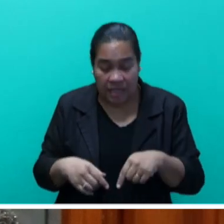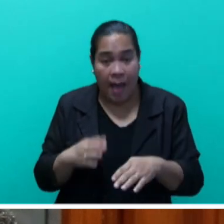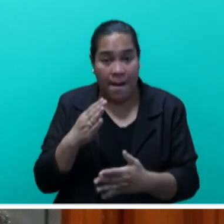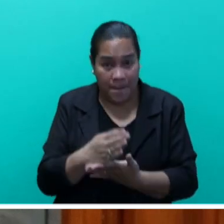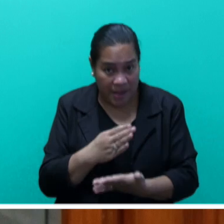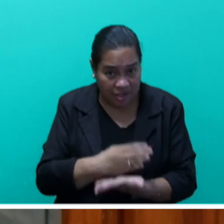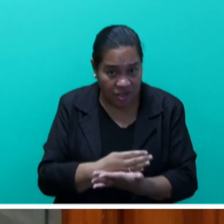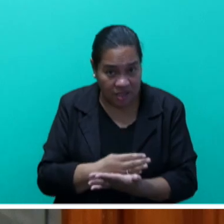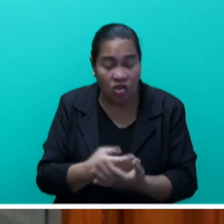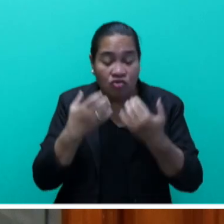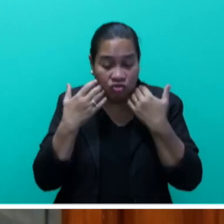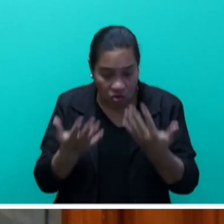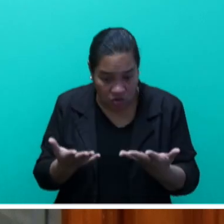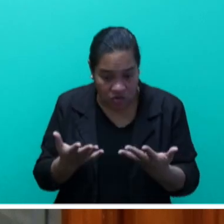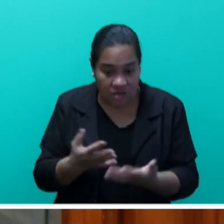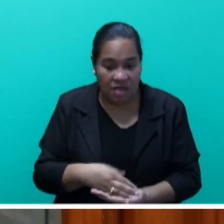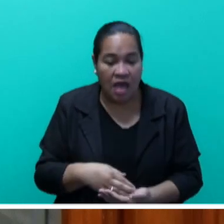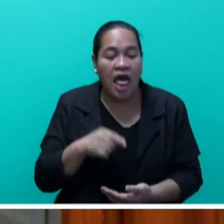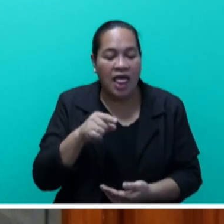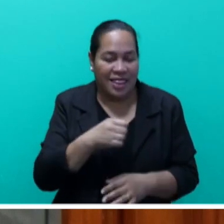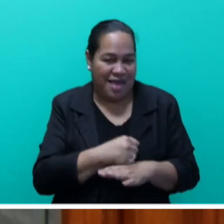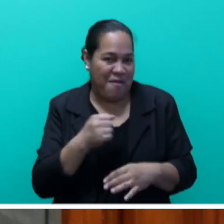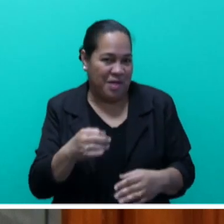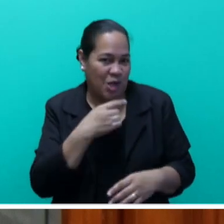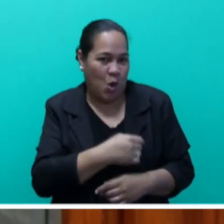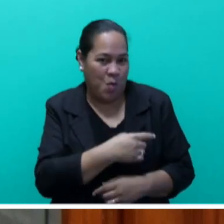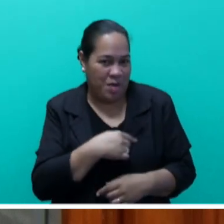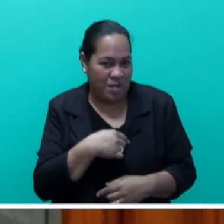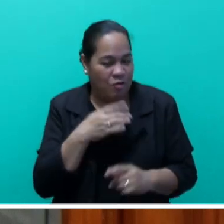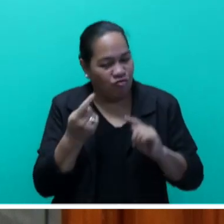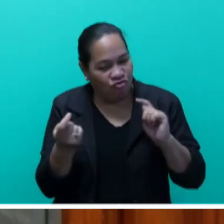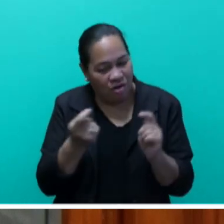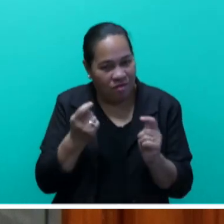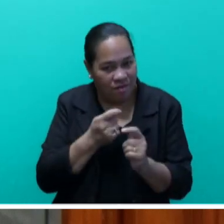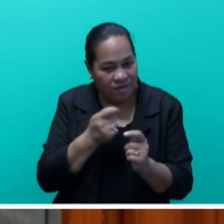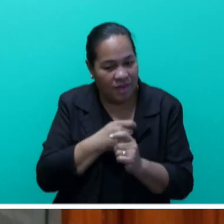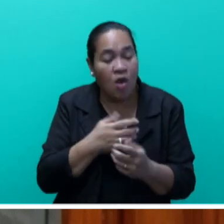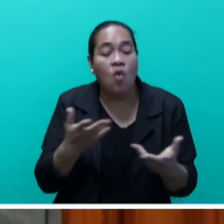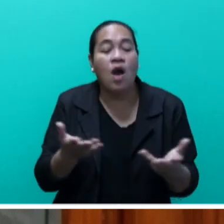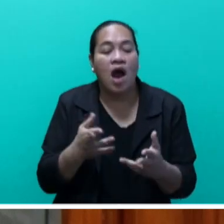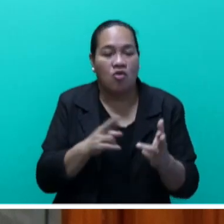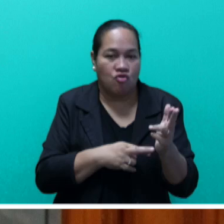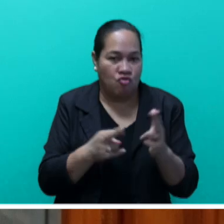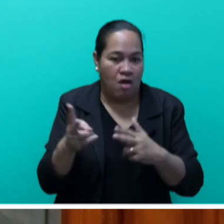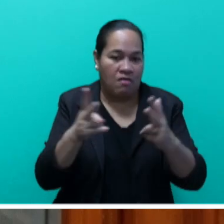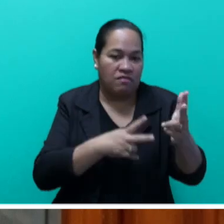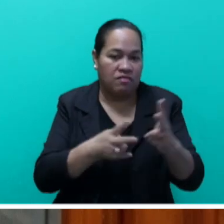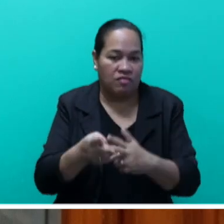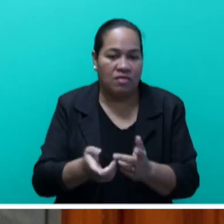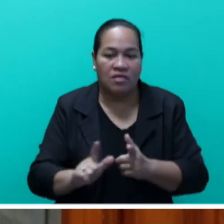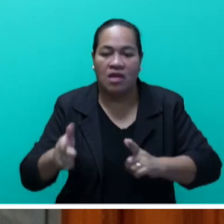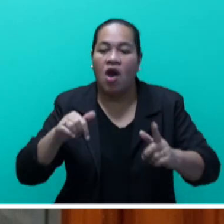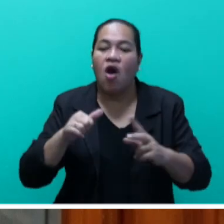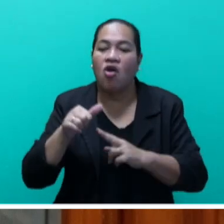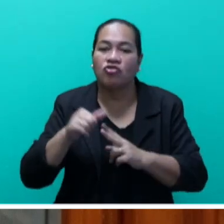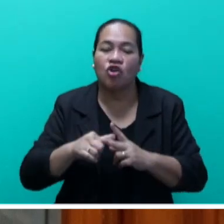2024-2025 budget reflects the government's commitment to a transforming change in rural and maritime development and disaster management.